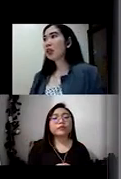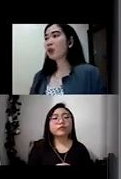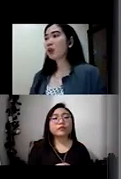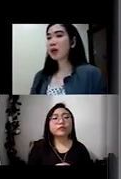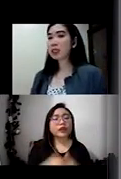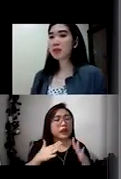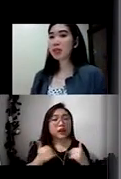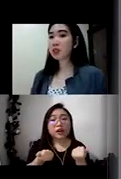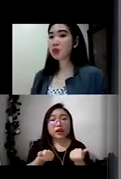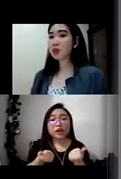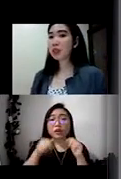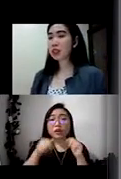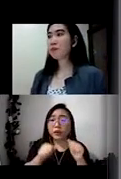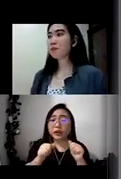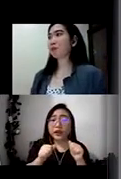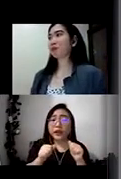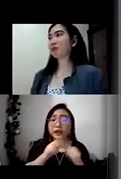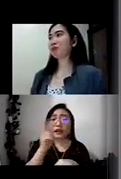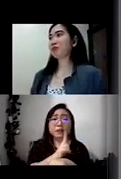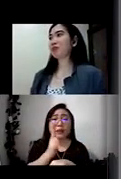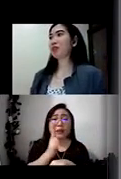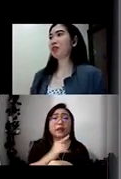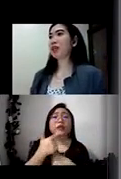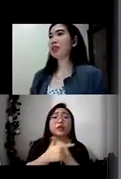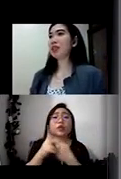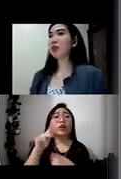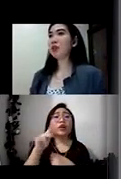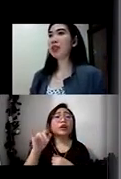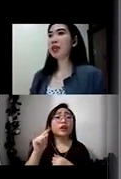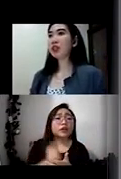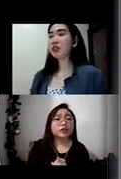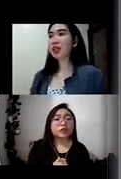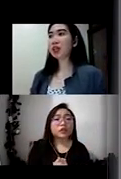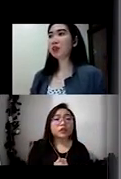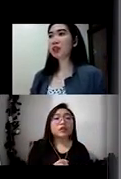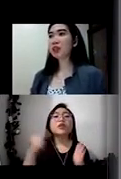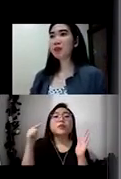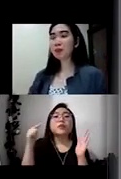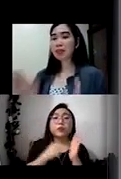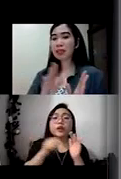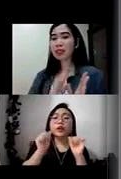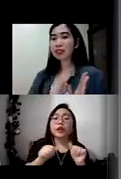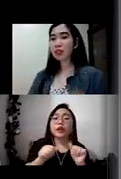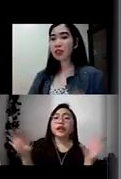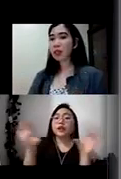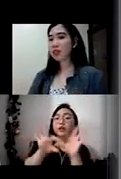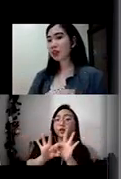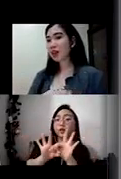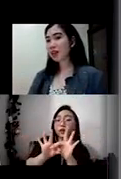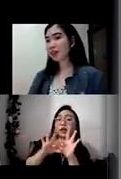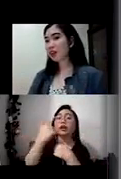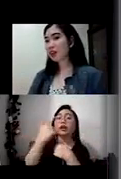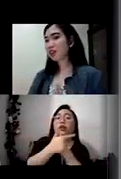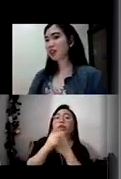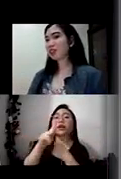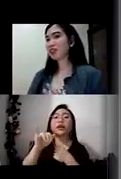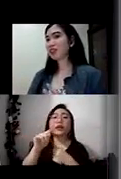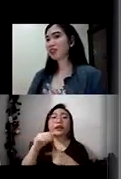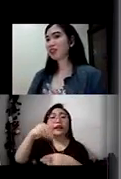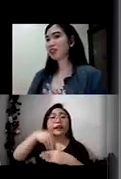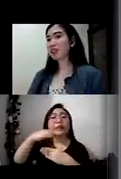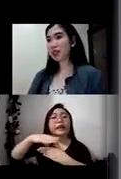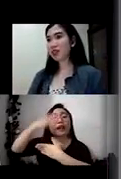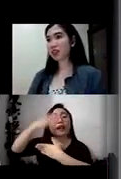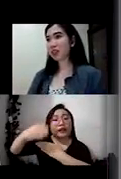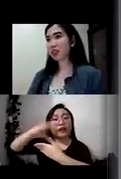how can we maximize Google Keep? Ayan. We can connect Google Keep sa ating Gmail, sa calendar,